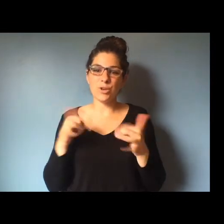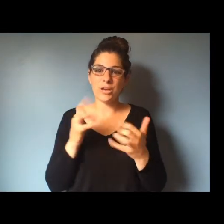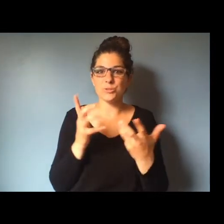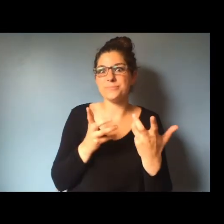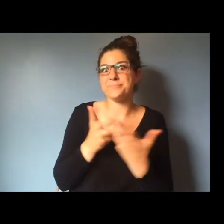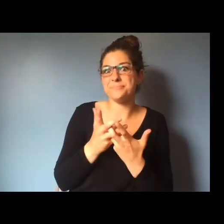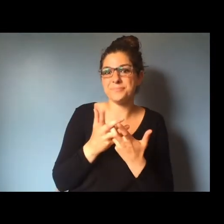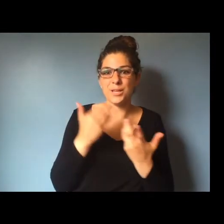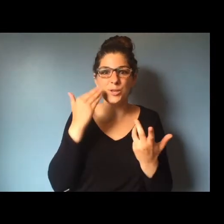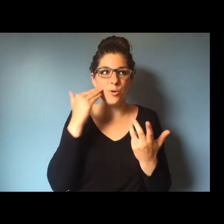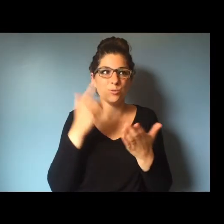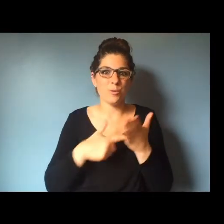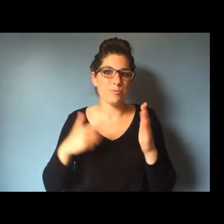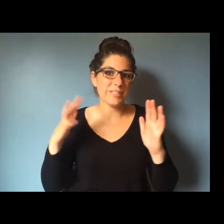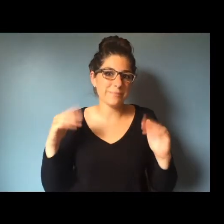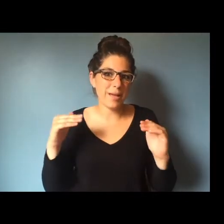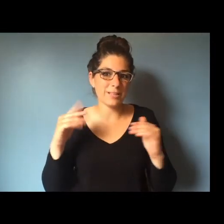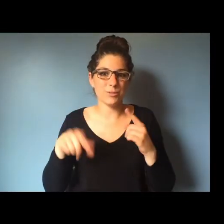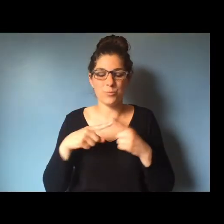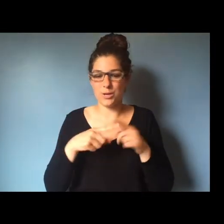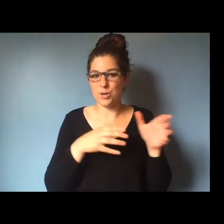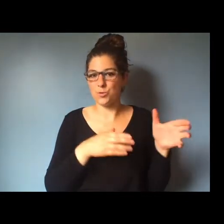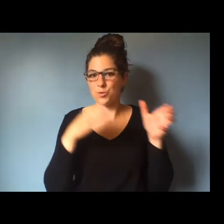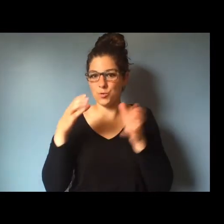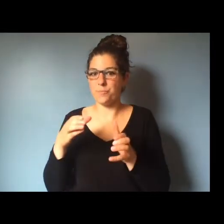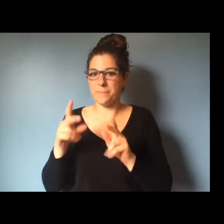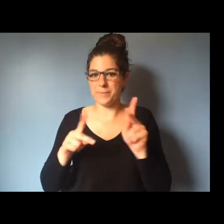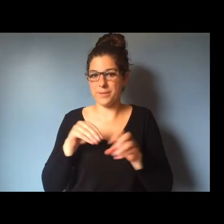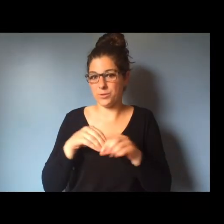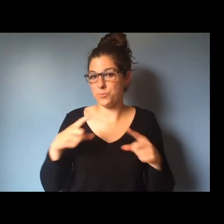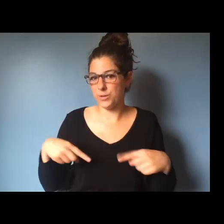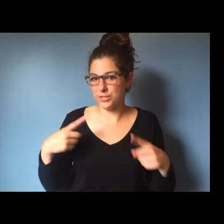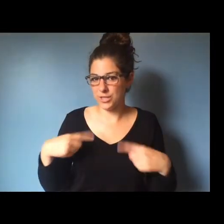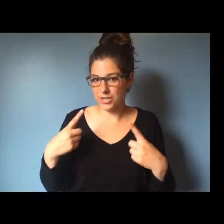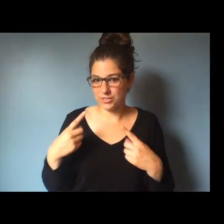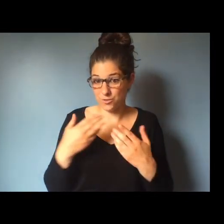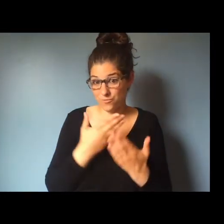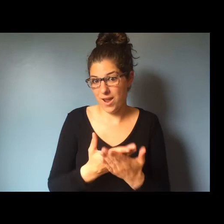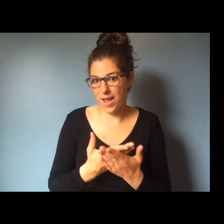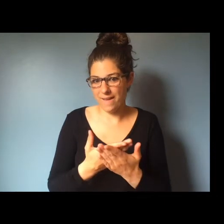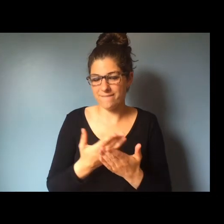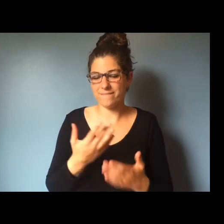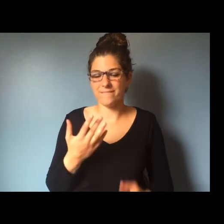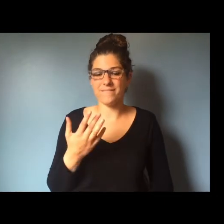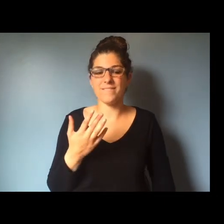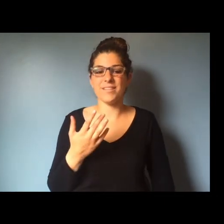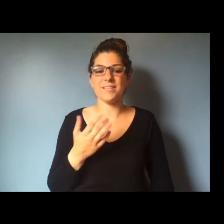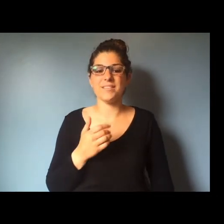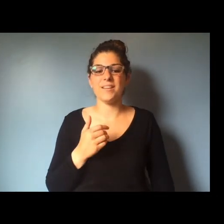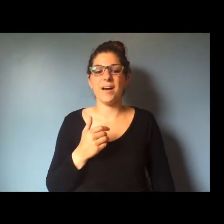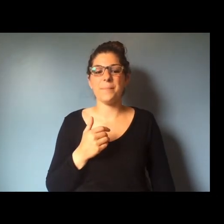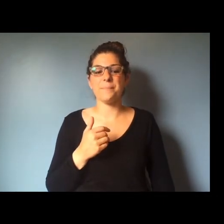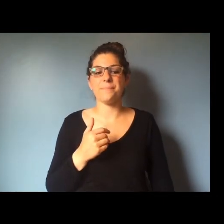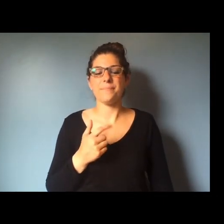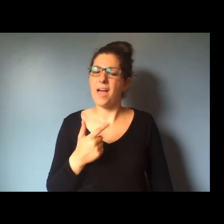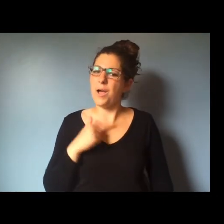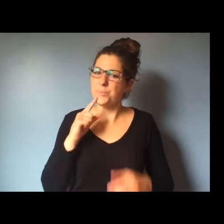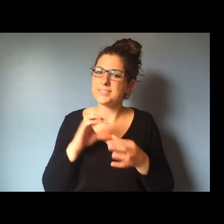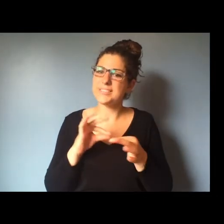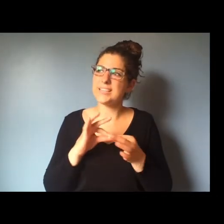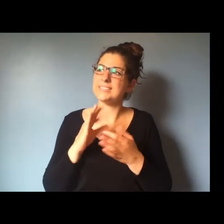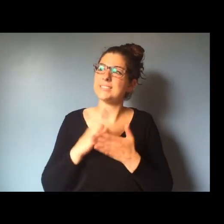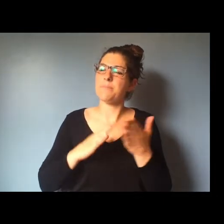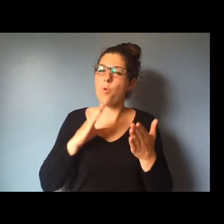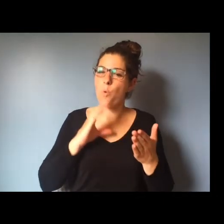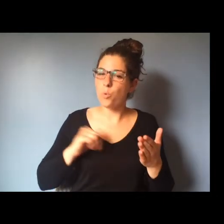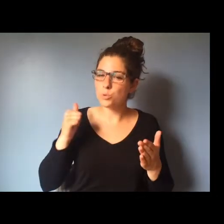of knows what to expect when a group of people in wheelchairs are going to interact with their community. I would say that some of the